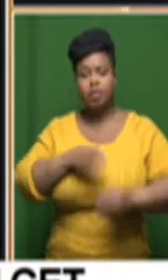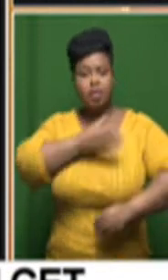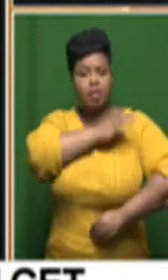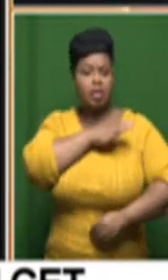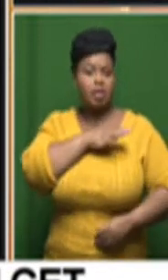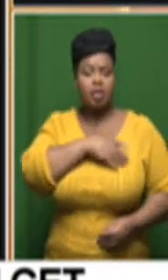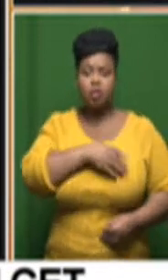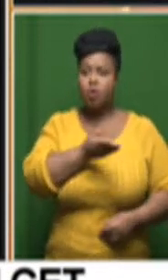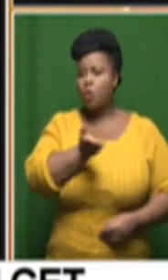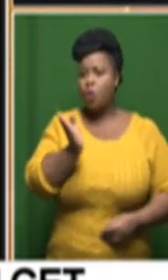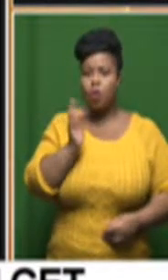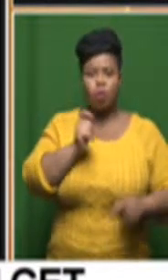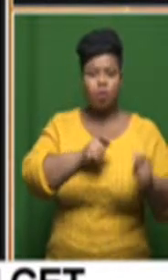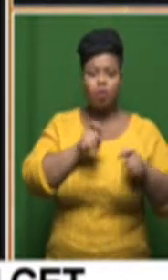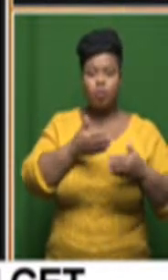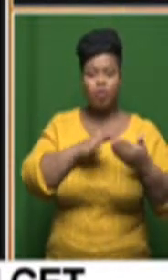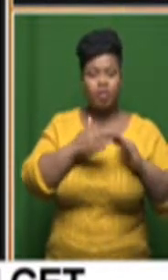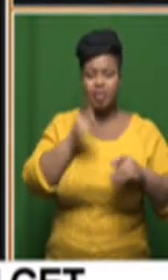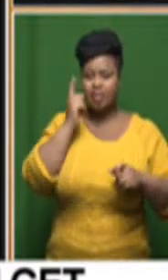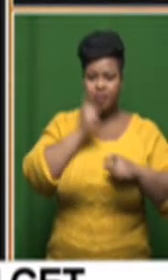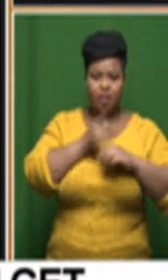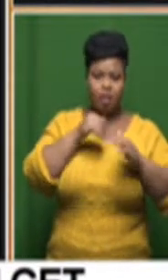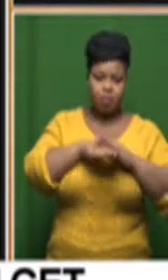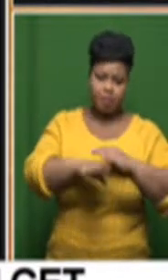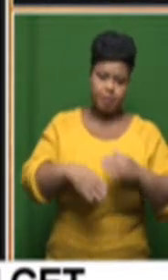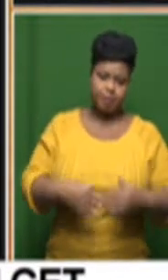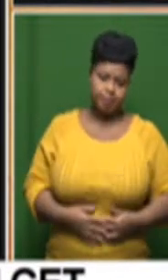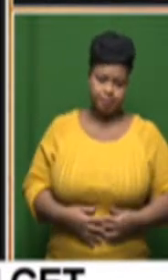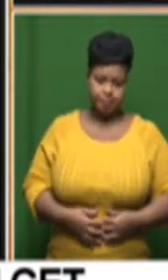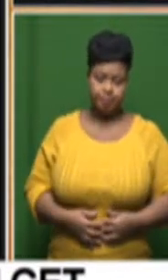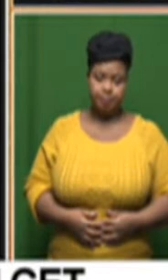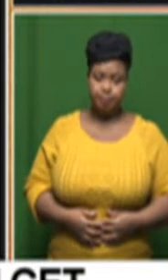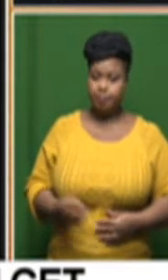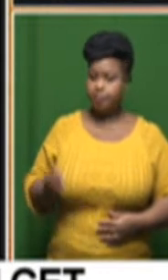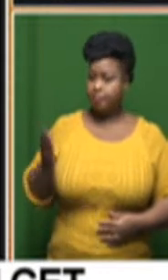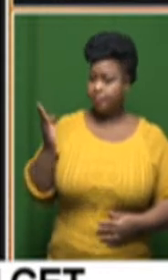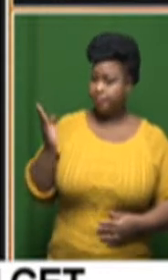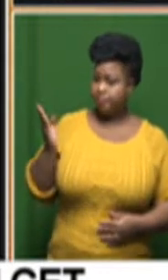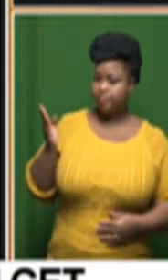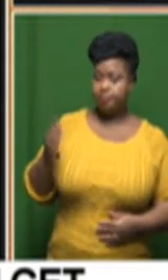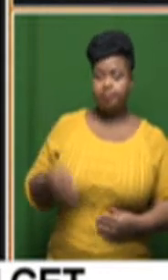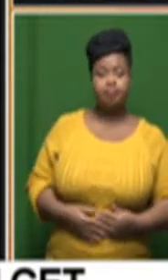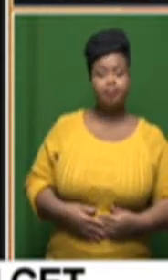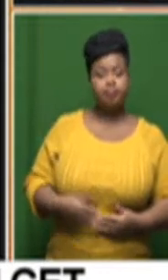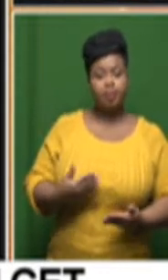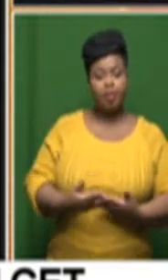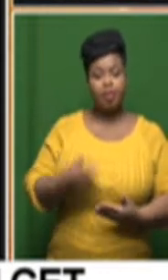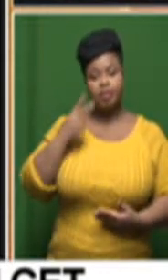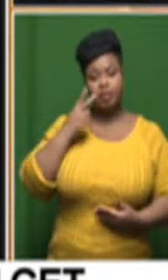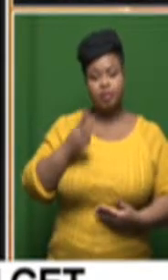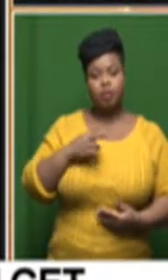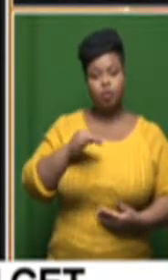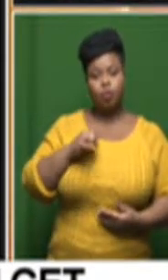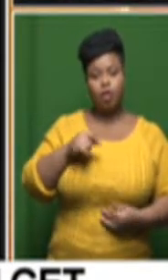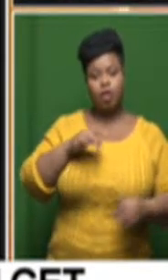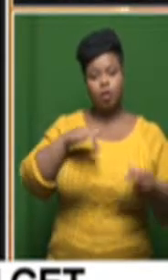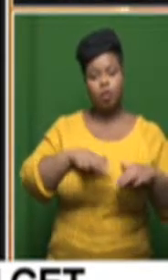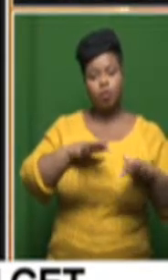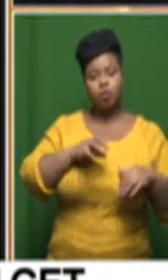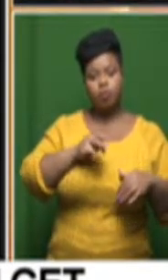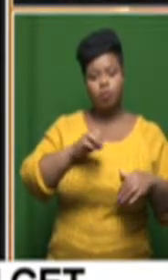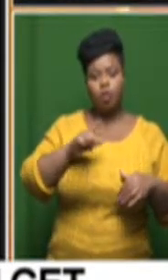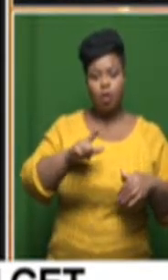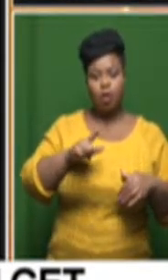all the hard-to-reach communities. And this is, there you can see Whale Coast Mall. They're sitting on